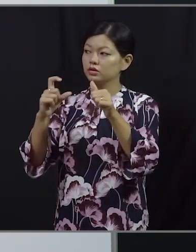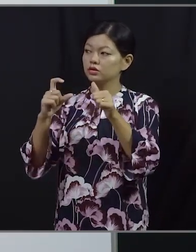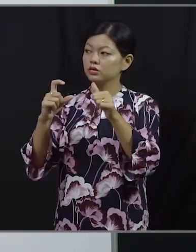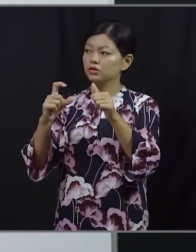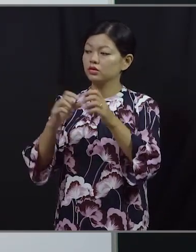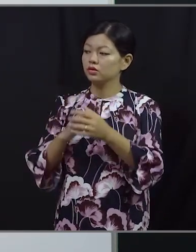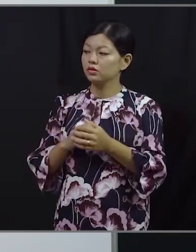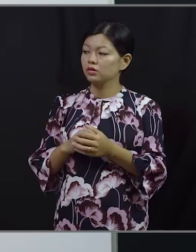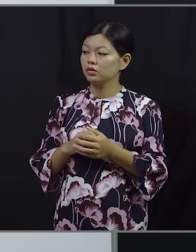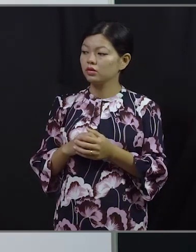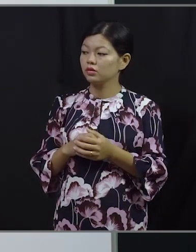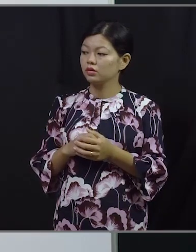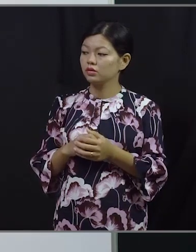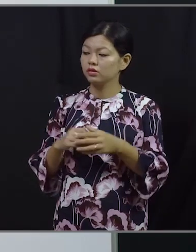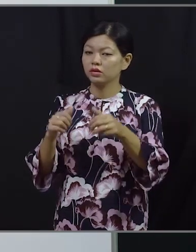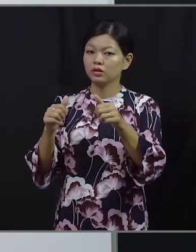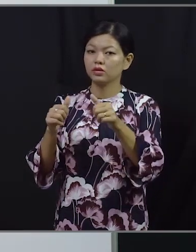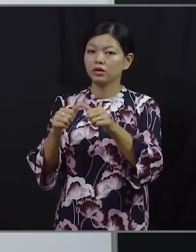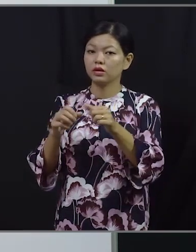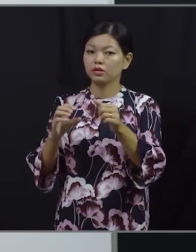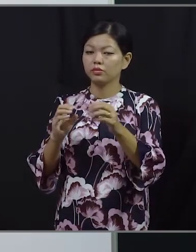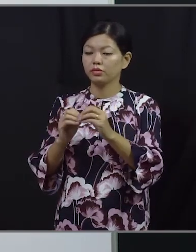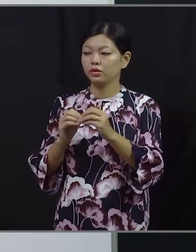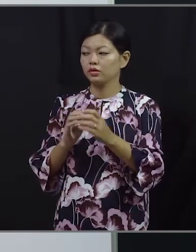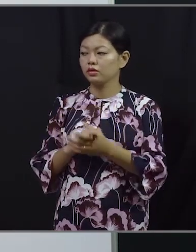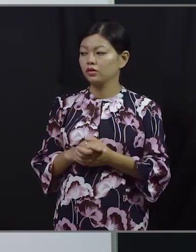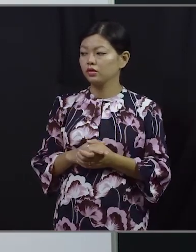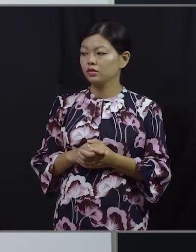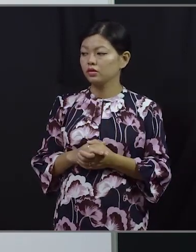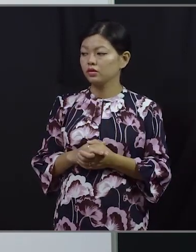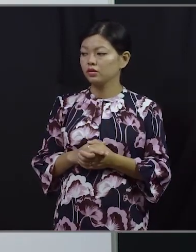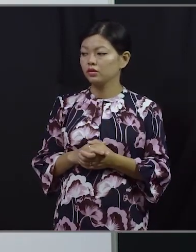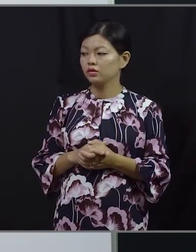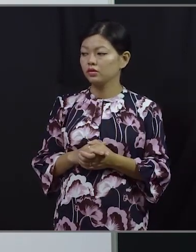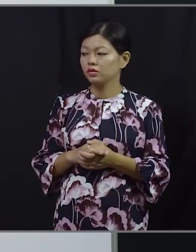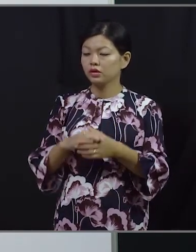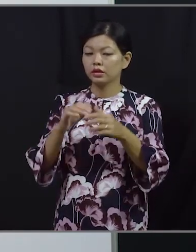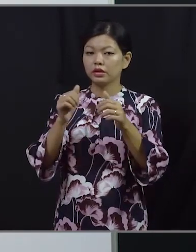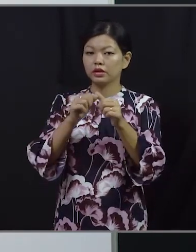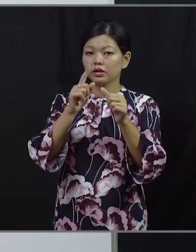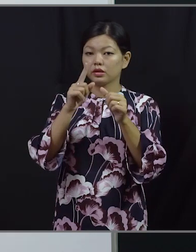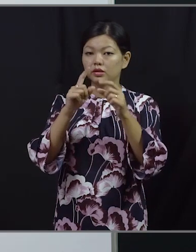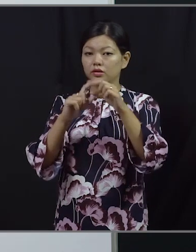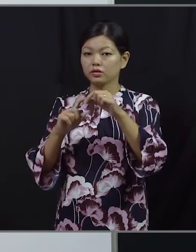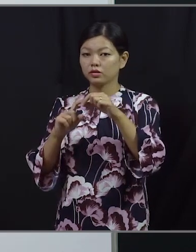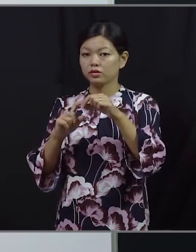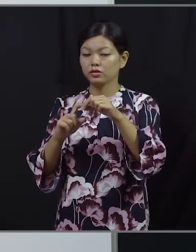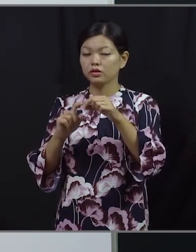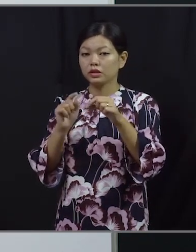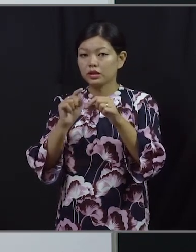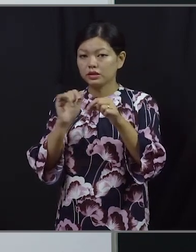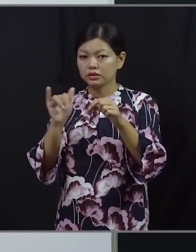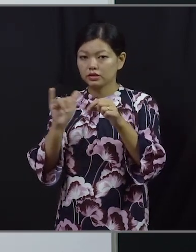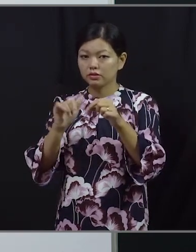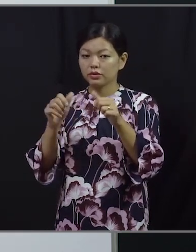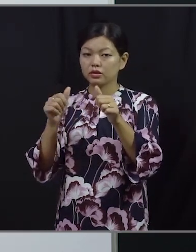Q is nothing but AB. So I'll write here AB, since A dash Q equal to what? AB. So